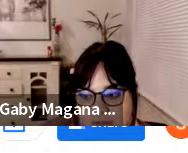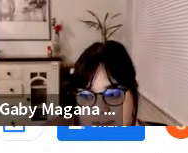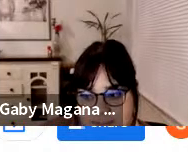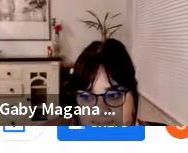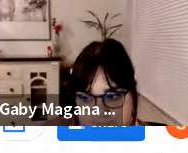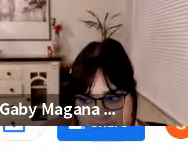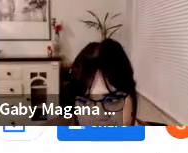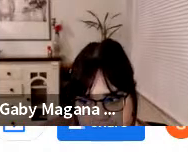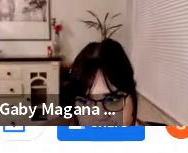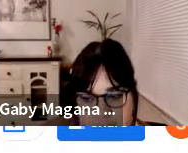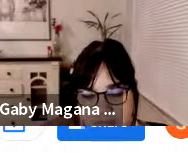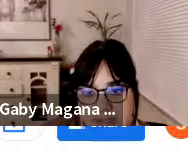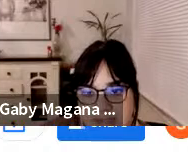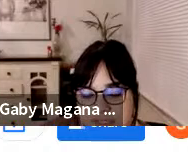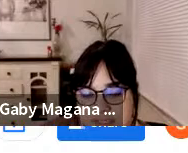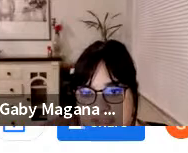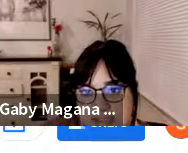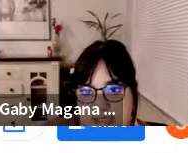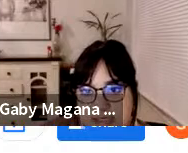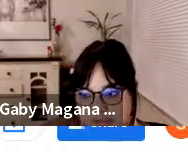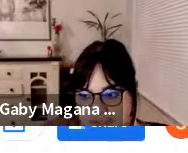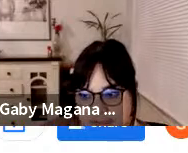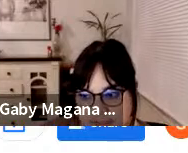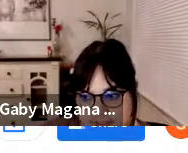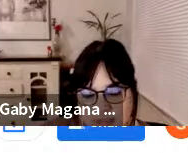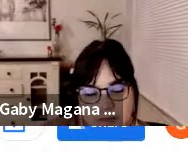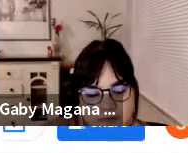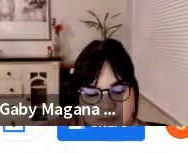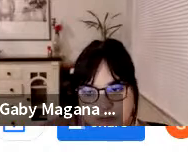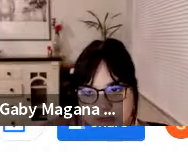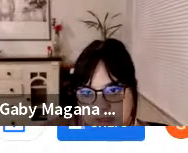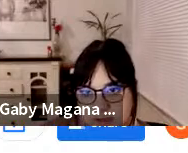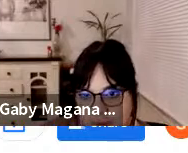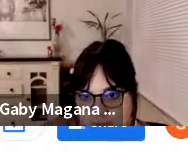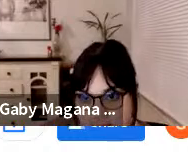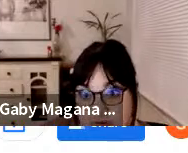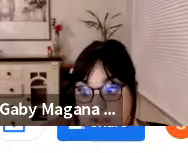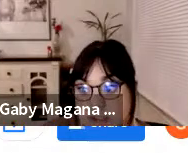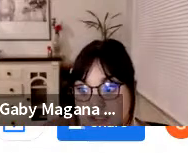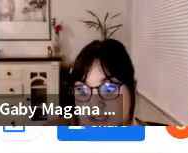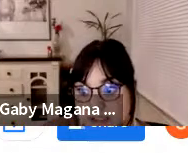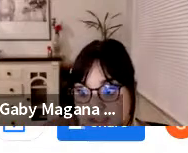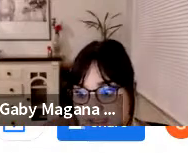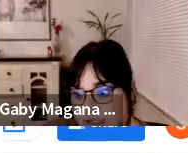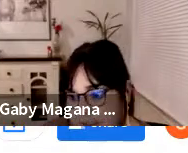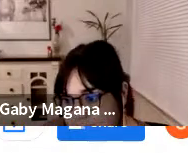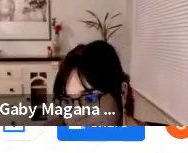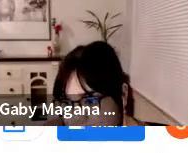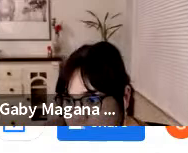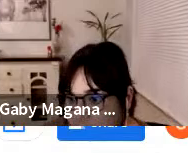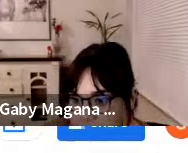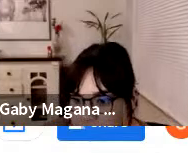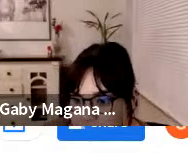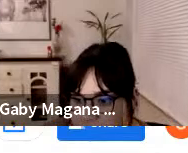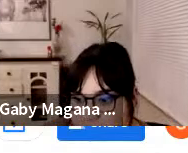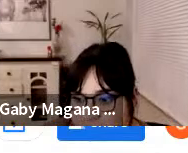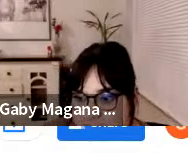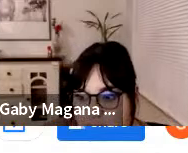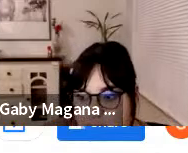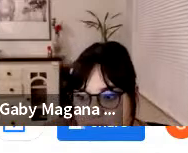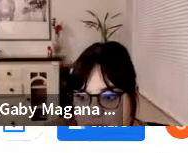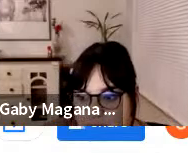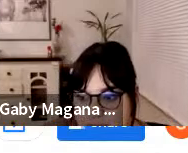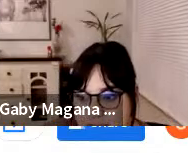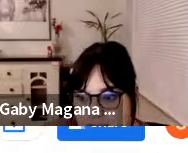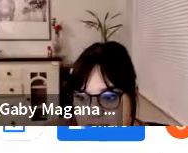please note that, as Jessica said, you're not restricted to only joining the one that you're interested in leading. And then